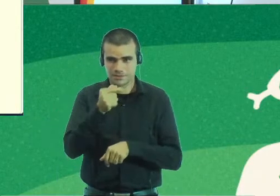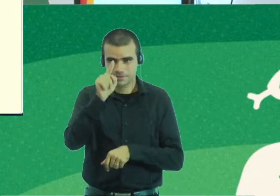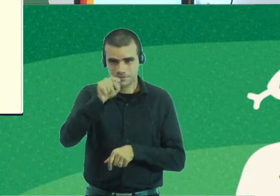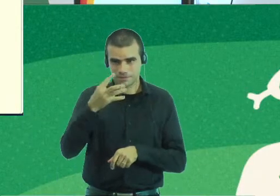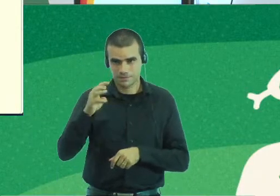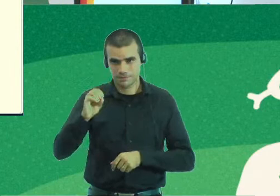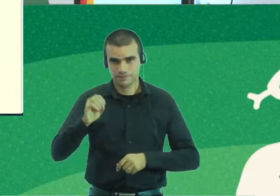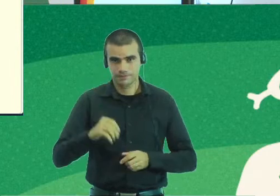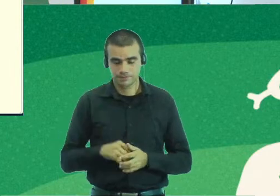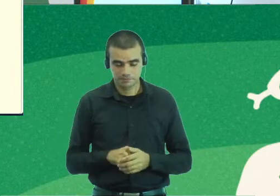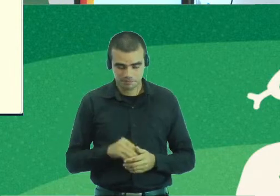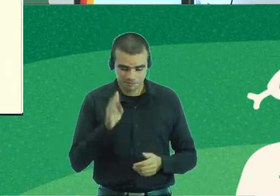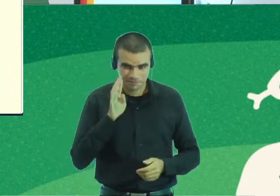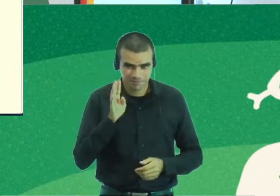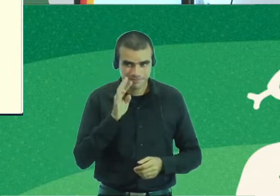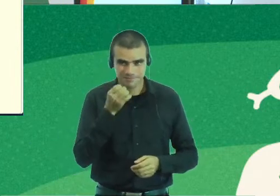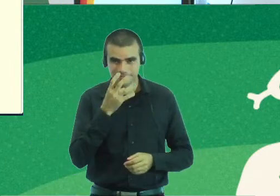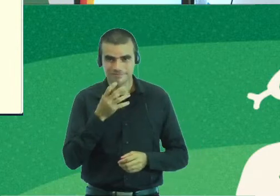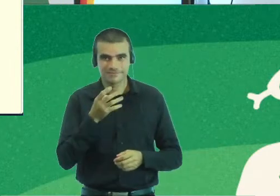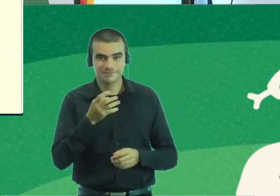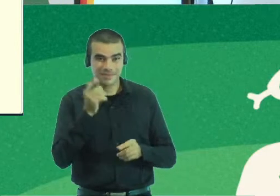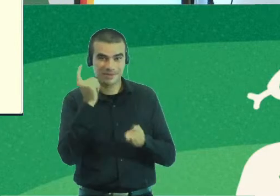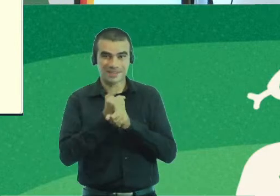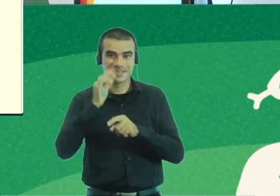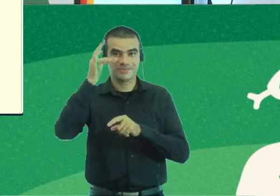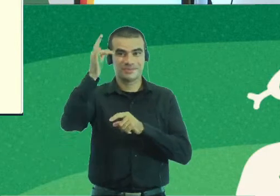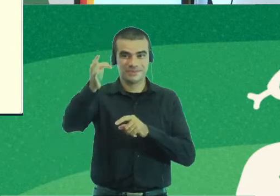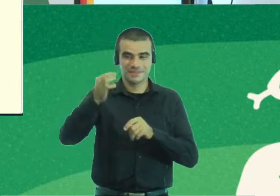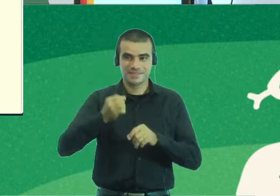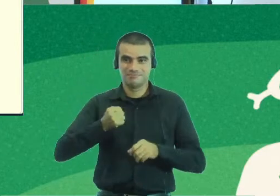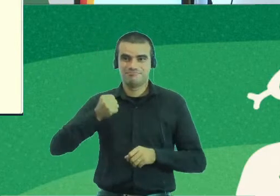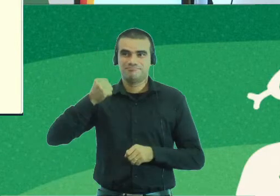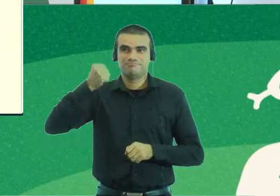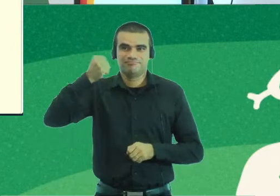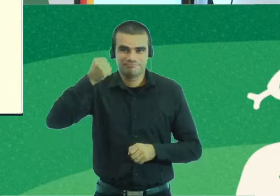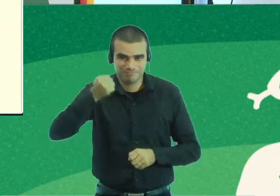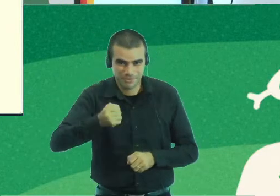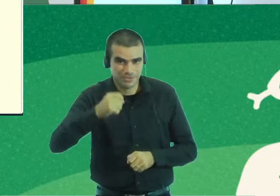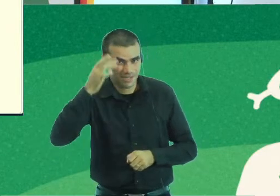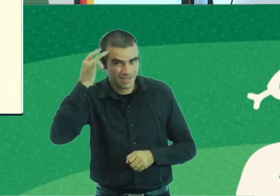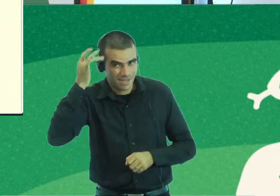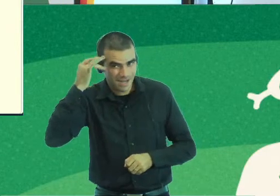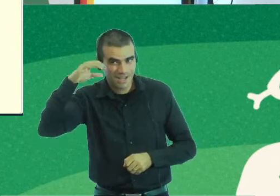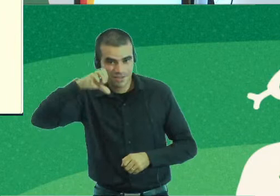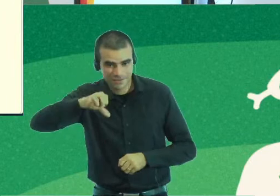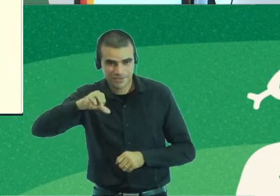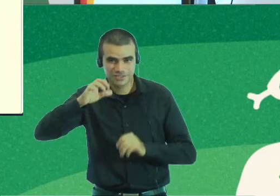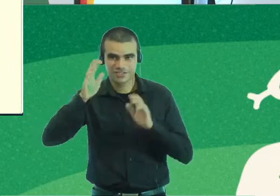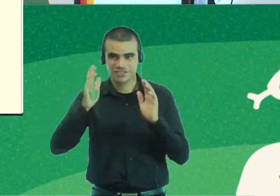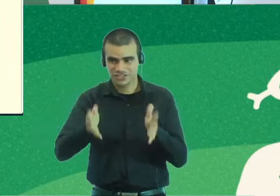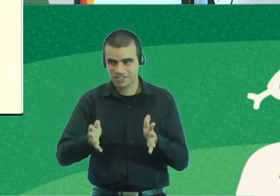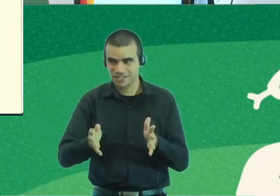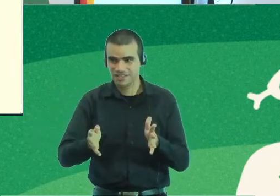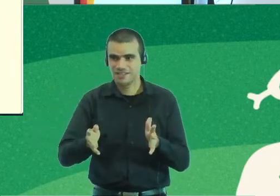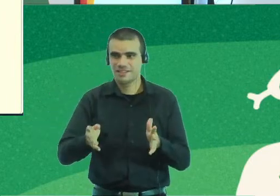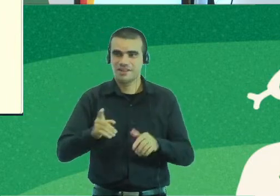Cool, we just traveled to the future. We just traveled 9 days into the future. And in around now, we should start